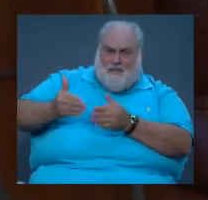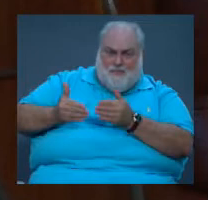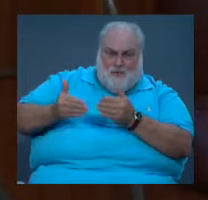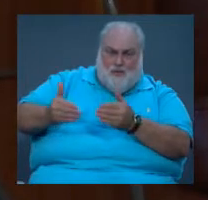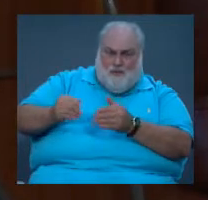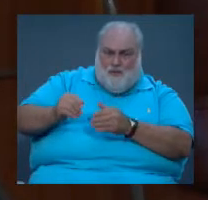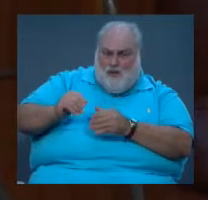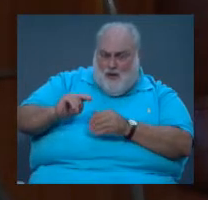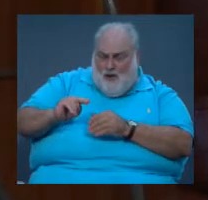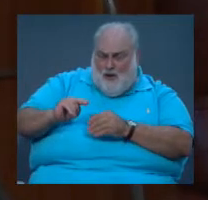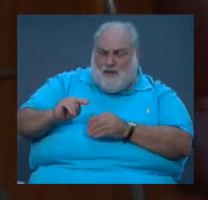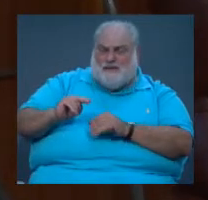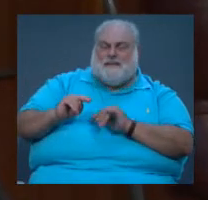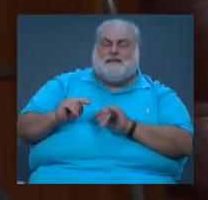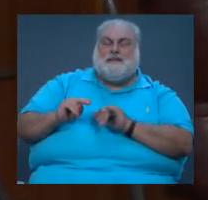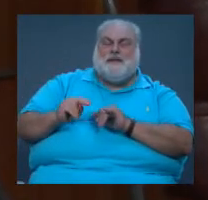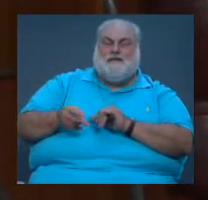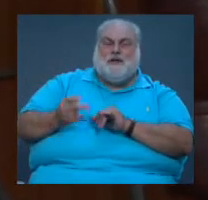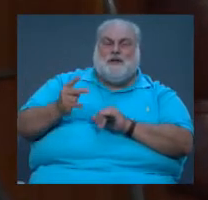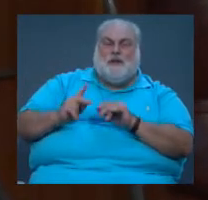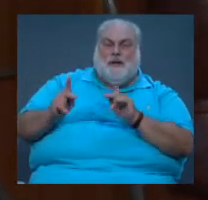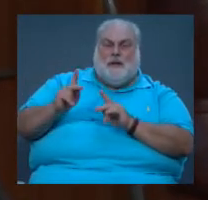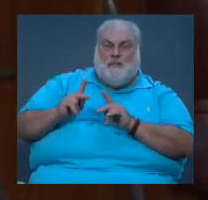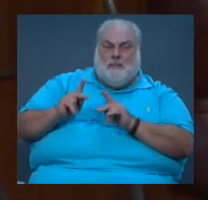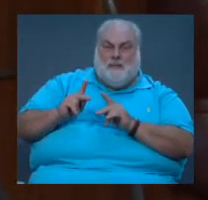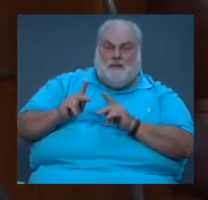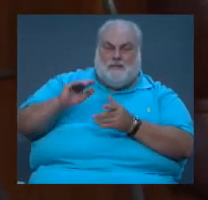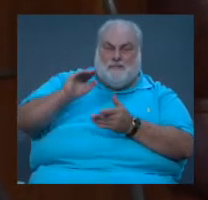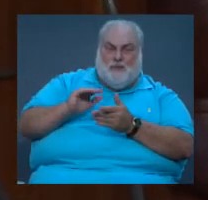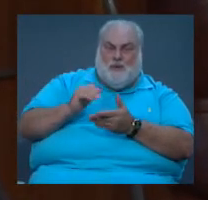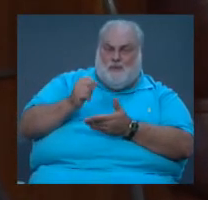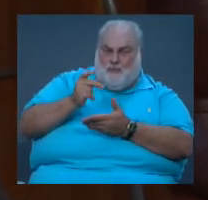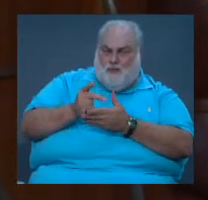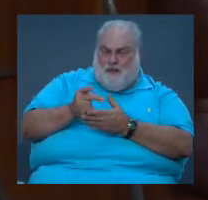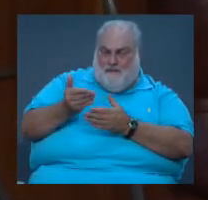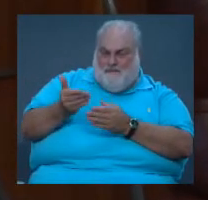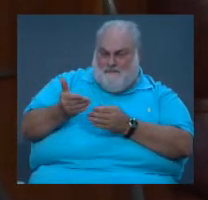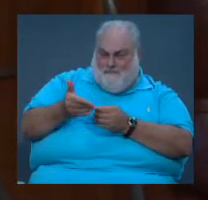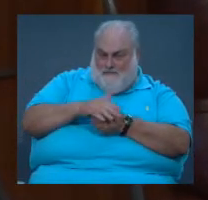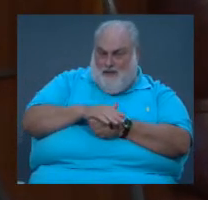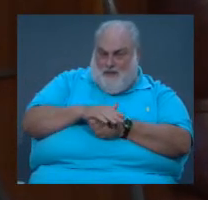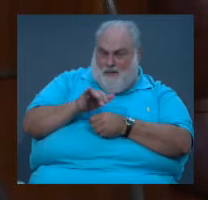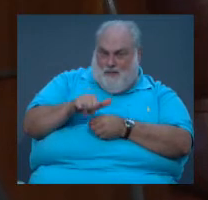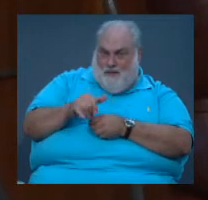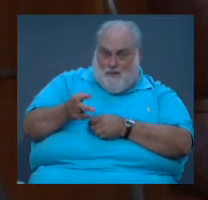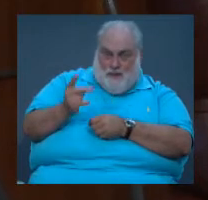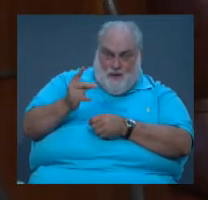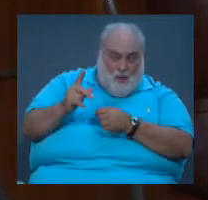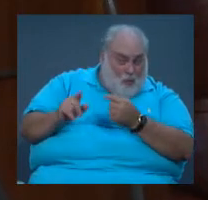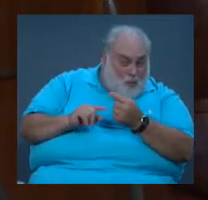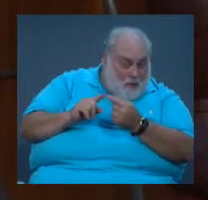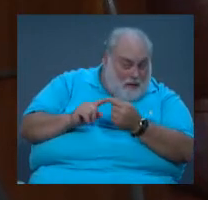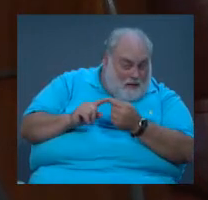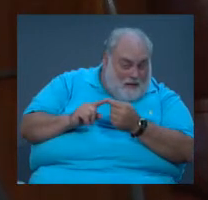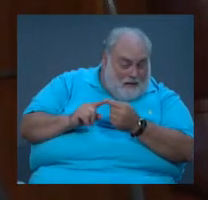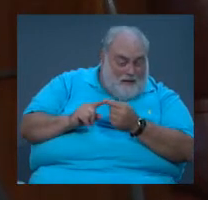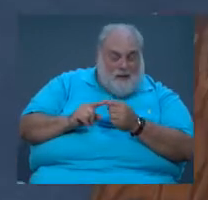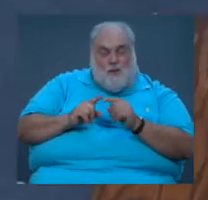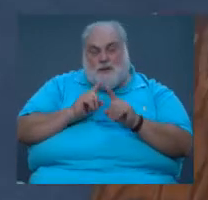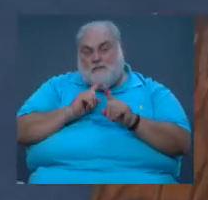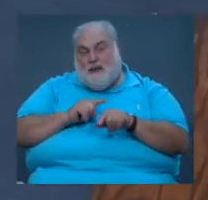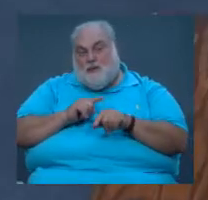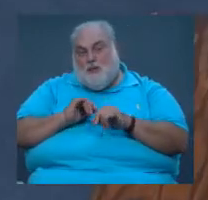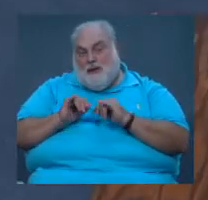on, and so they were doing double and triple duty. Yeah, we've been in there. approved to fill those vacancies. And when do you think that's going to happen? They